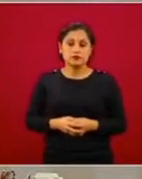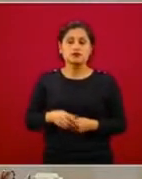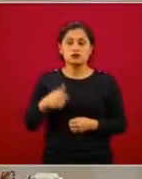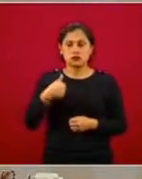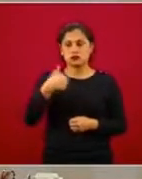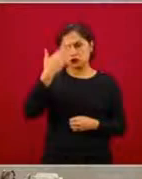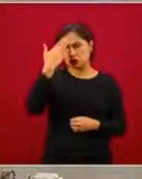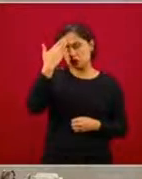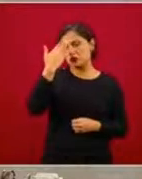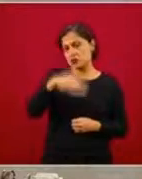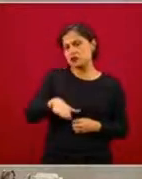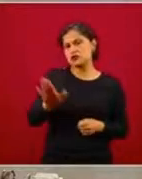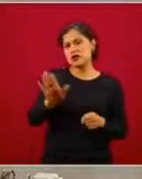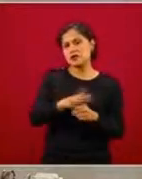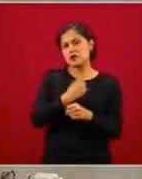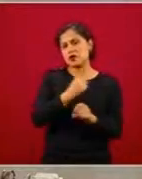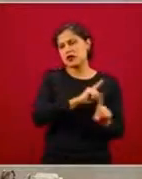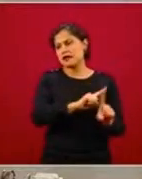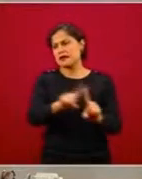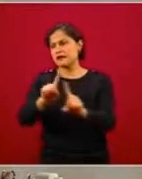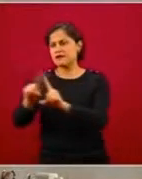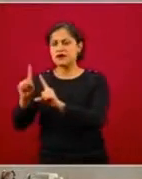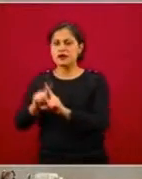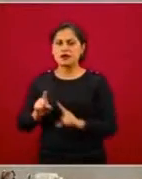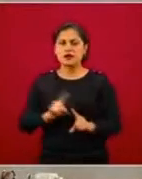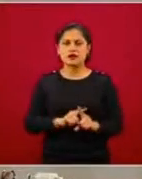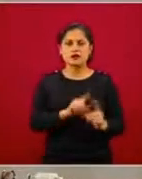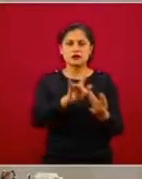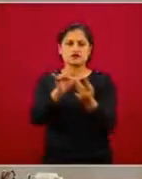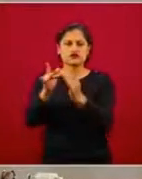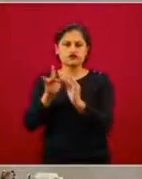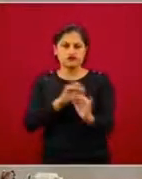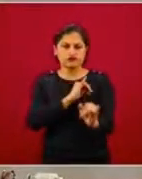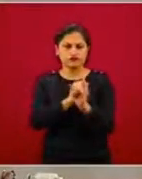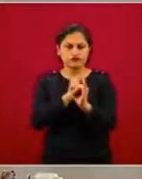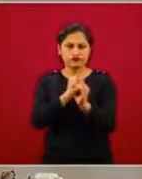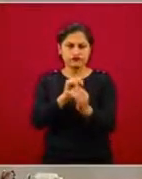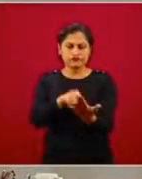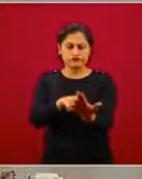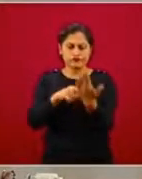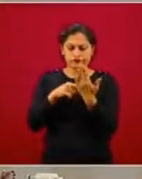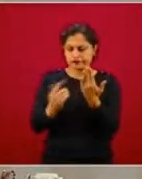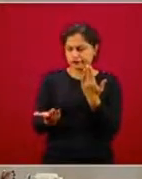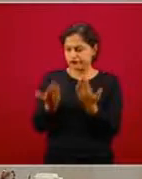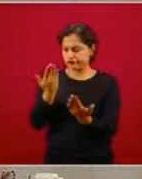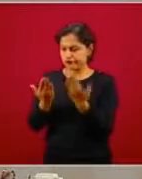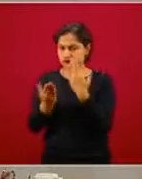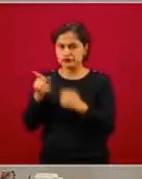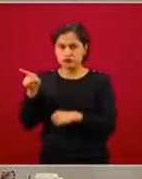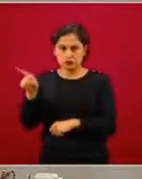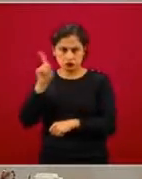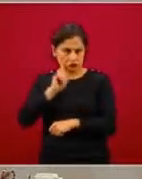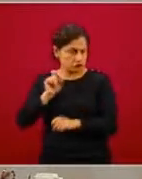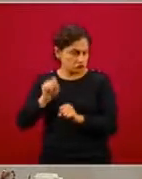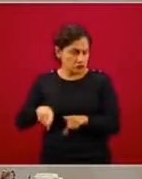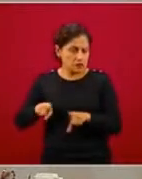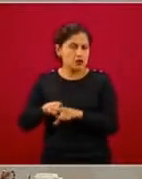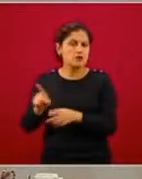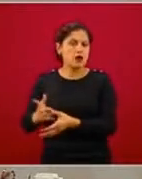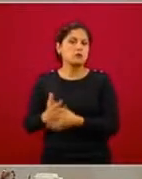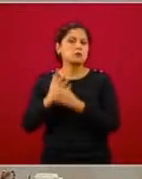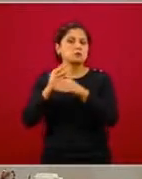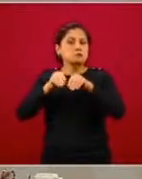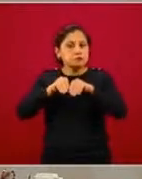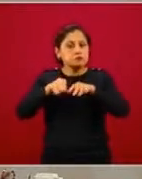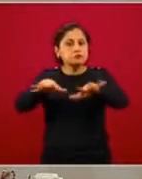conocimiento Party? porque en distintos medios Well, sociales, in redes some sociales, social ella misma networks, expresó estas she inquietudes. Entiendo que expressed